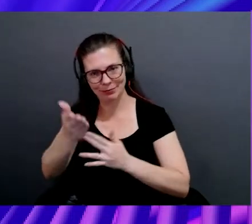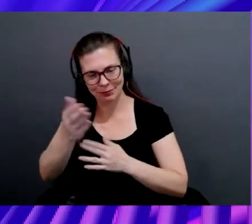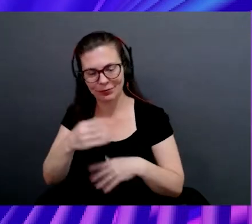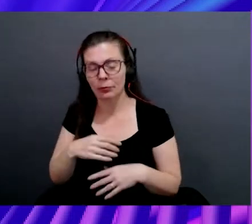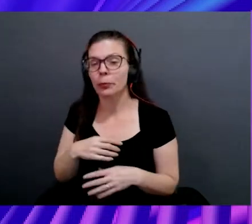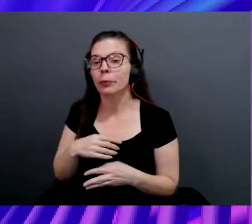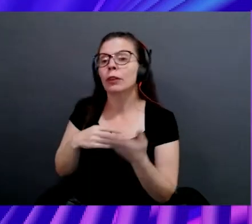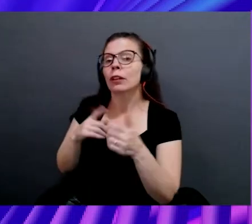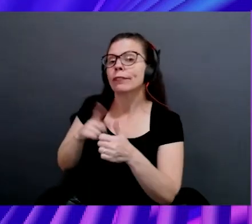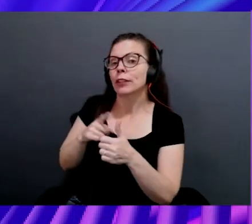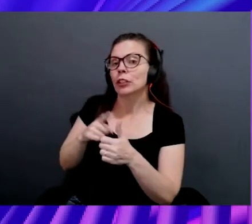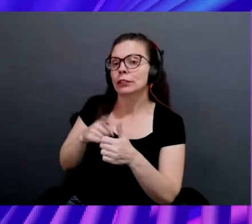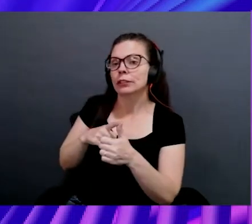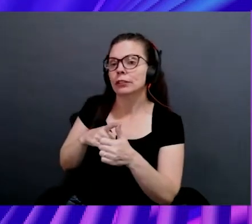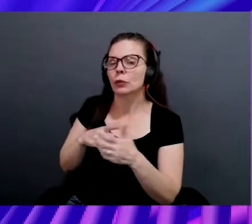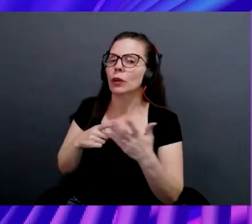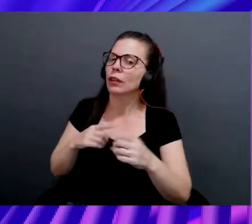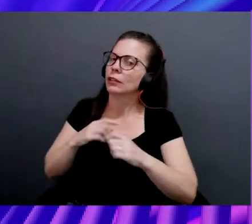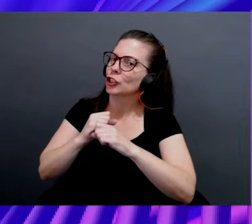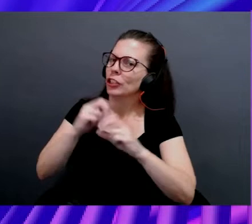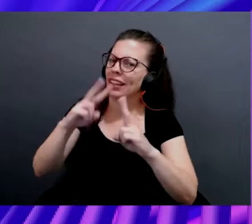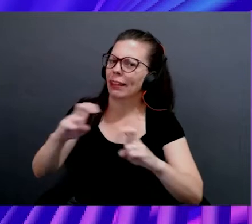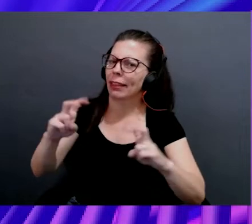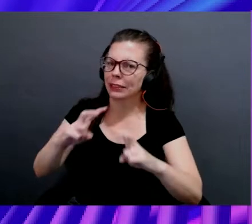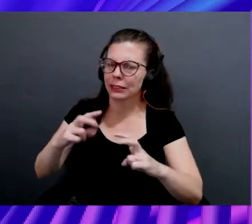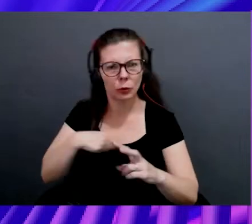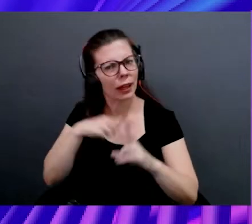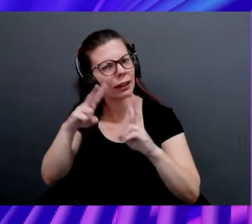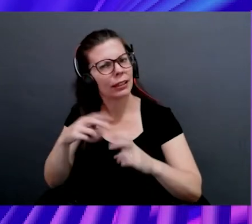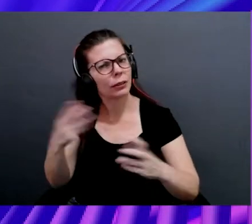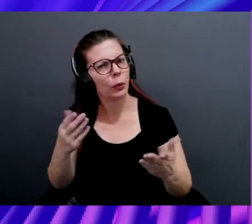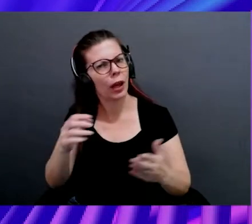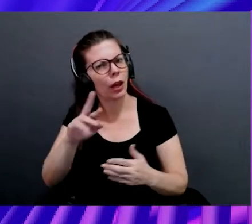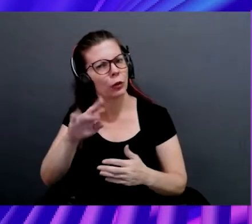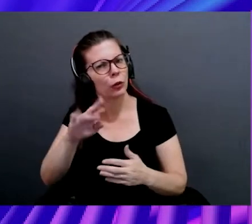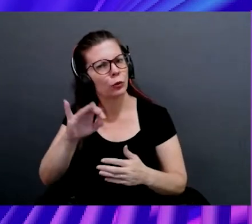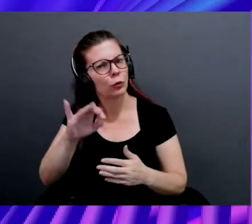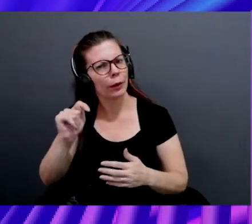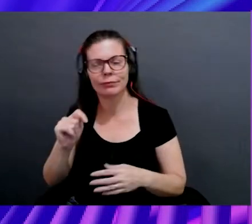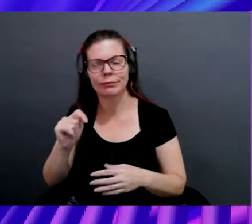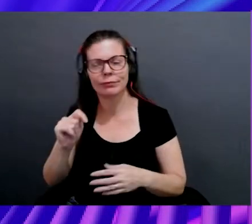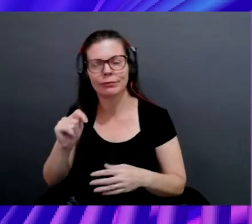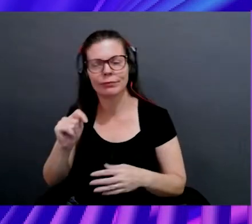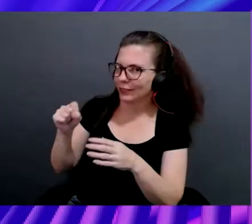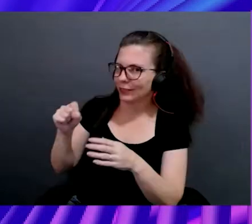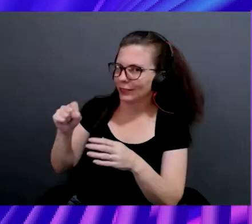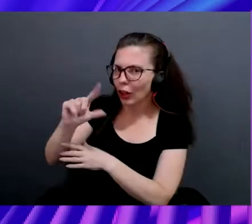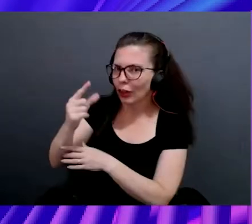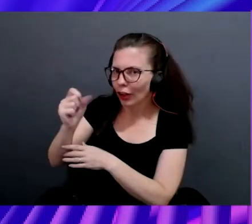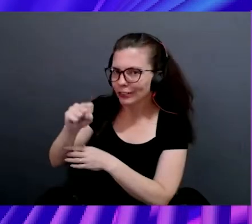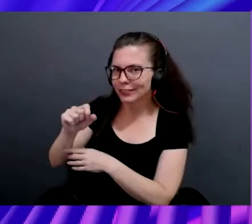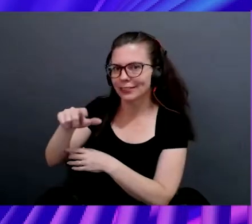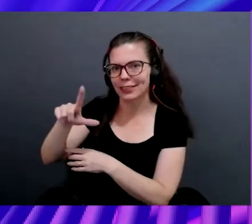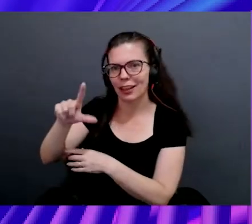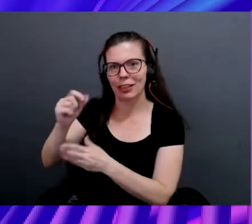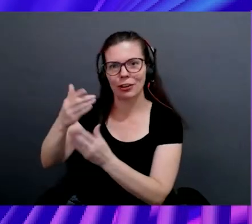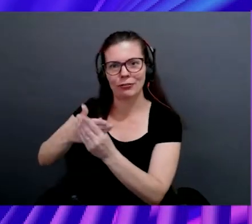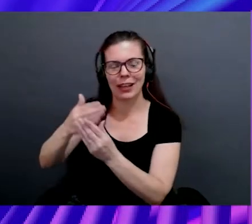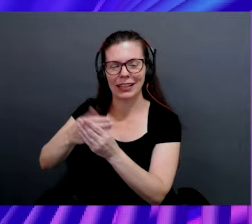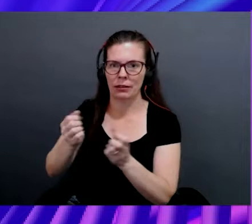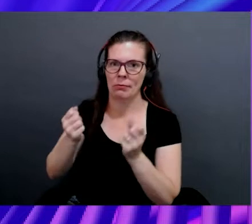do is, well, security analytics. What are we analyzing, Robert? Yeah, so logs, log files, all sorts of log files,